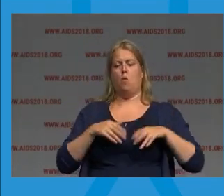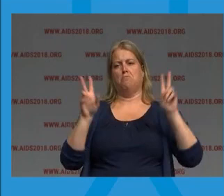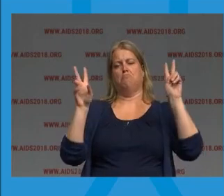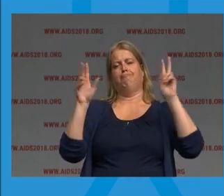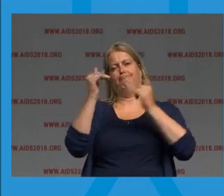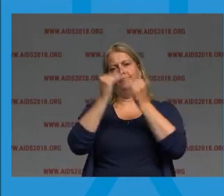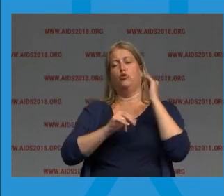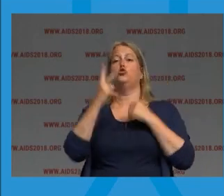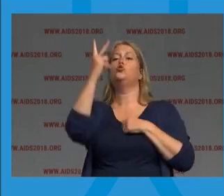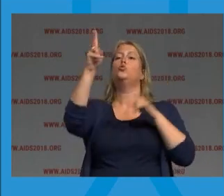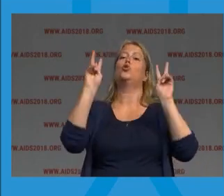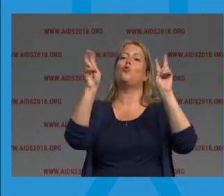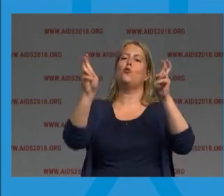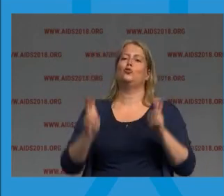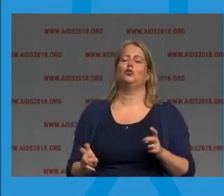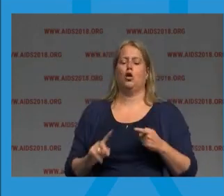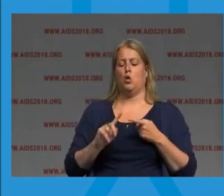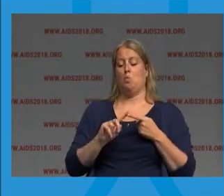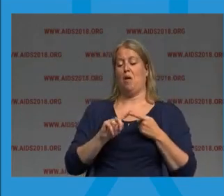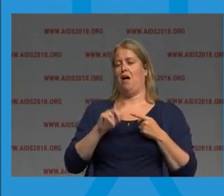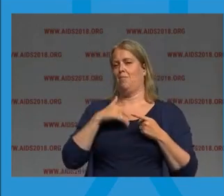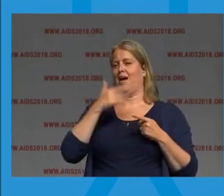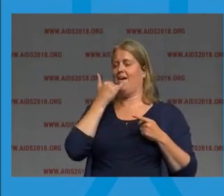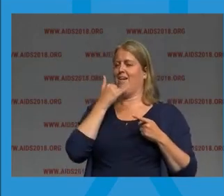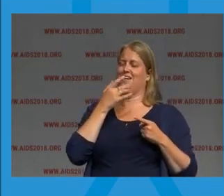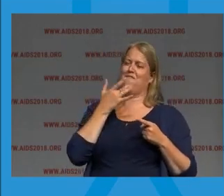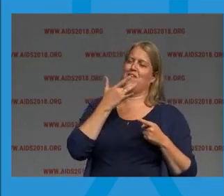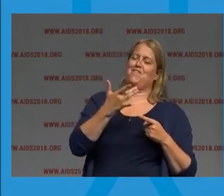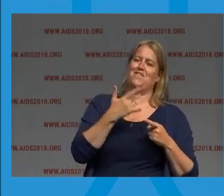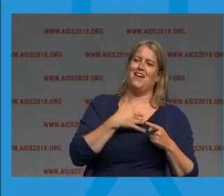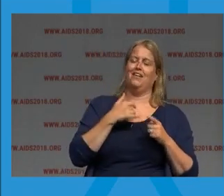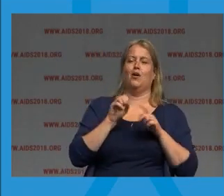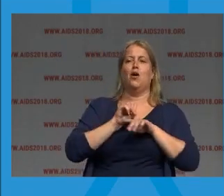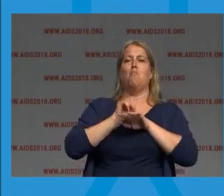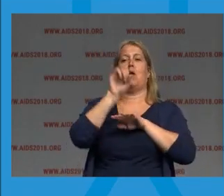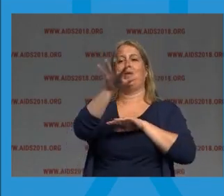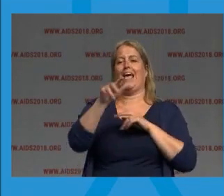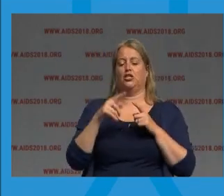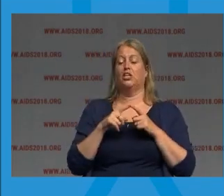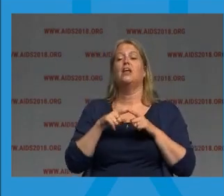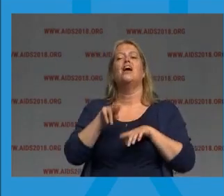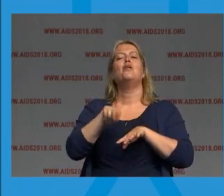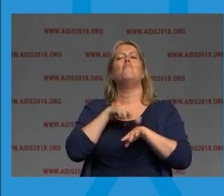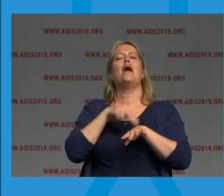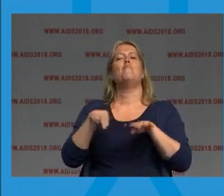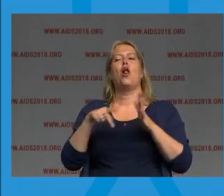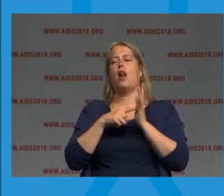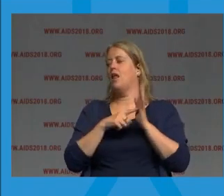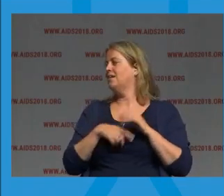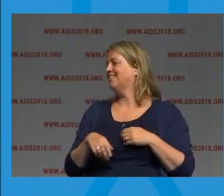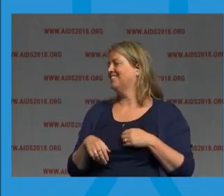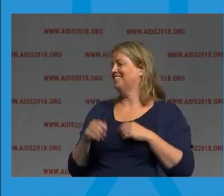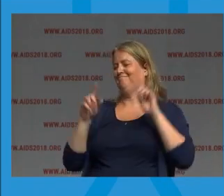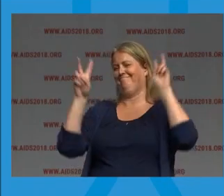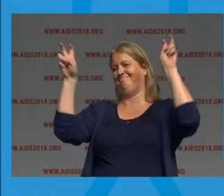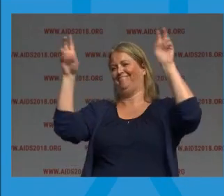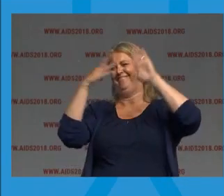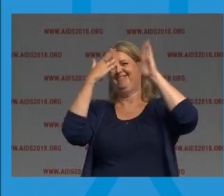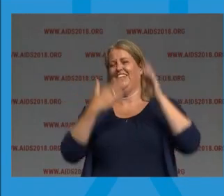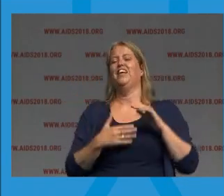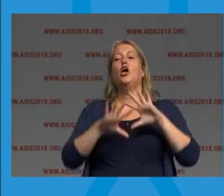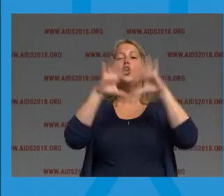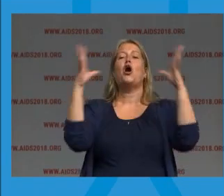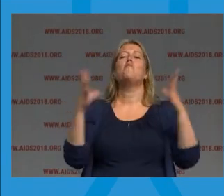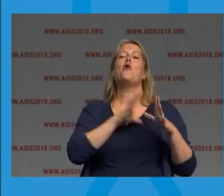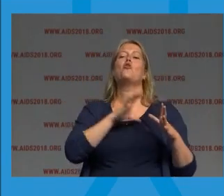quotes. One from my favorite publication, and the Bible I ask you to look at, the Global Commission on HIV and the Law. If